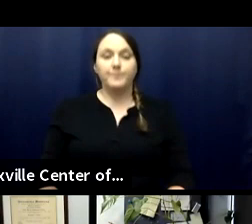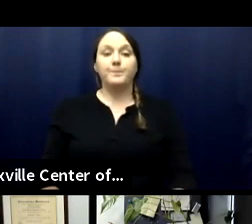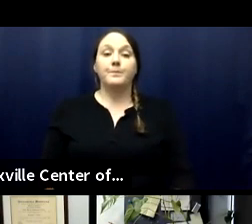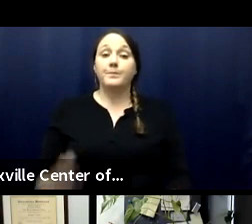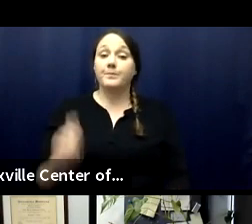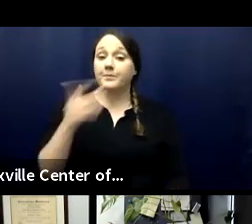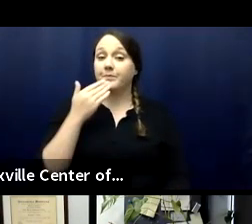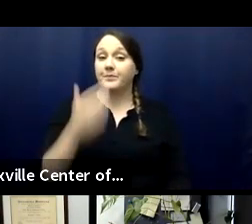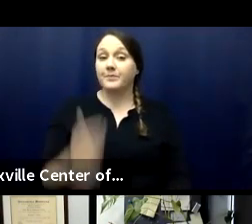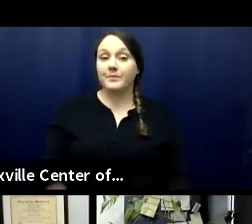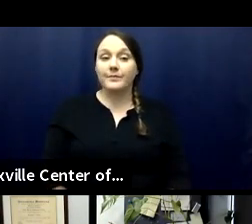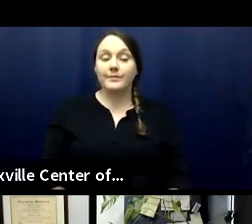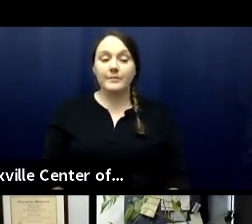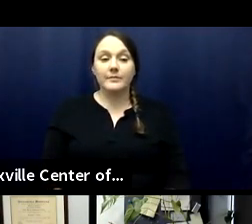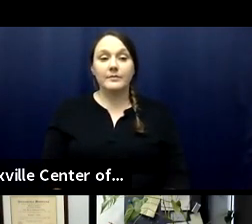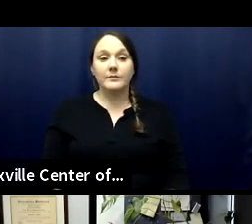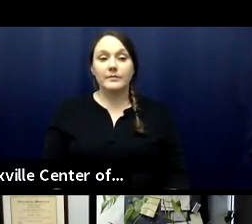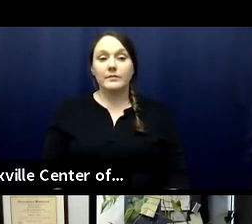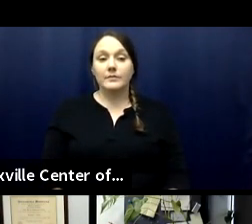Thank you.